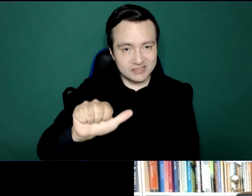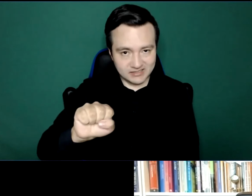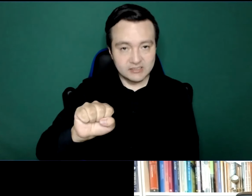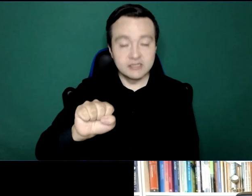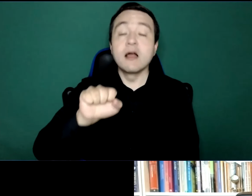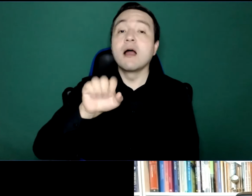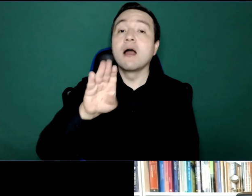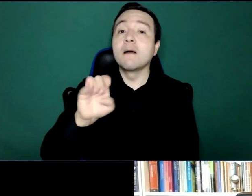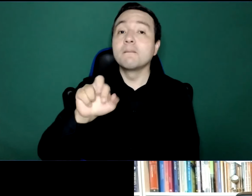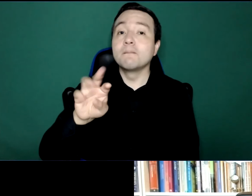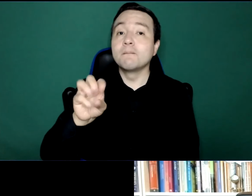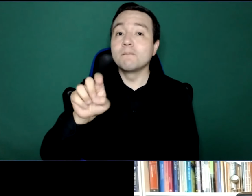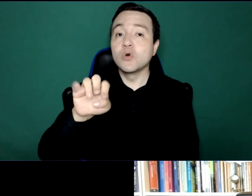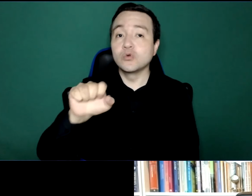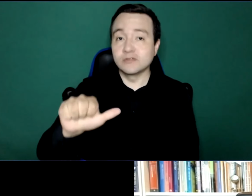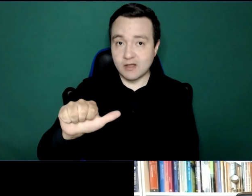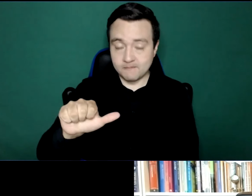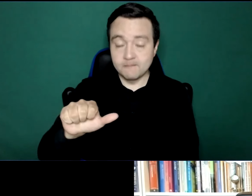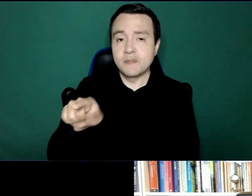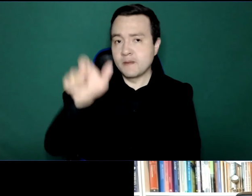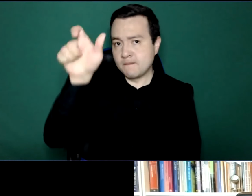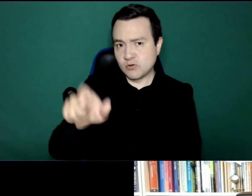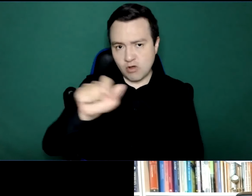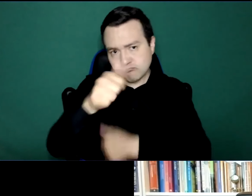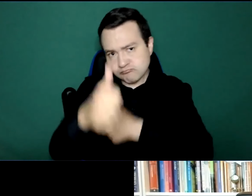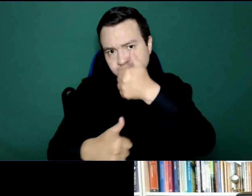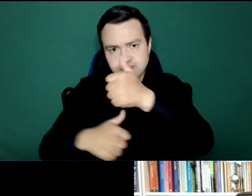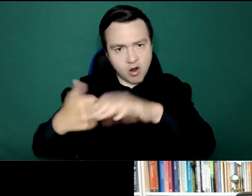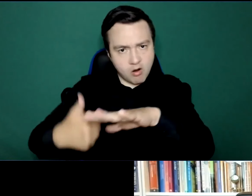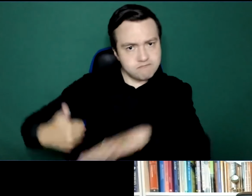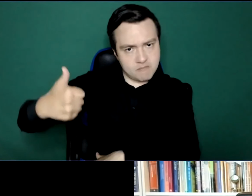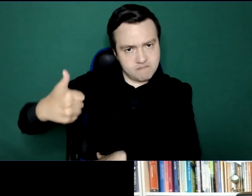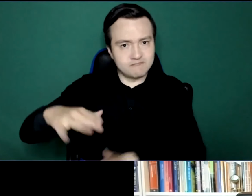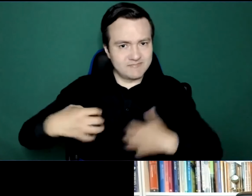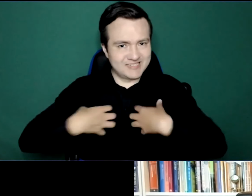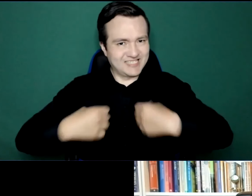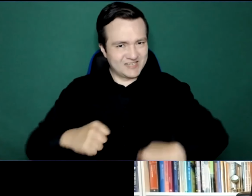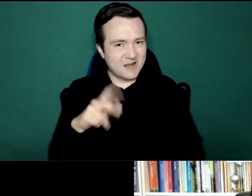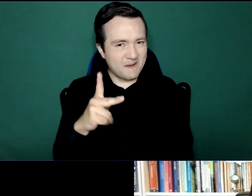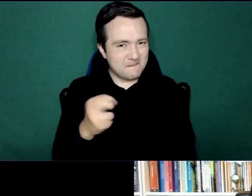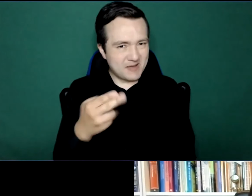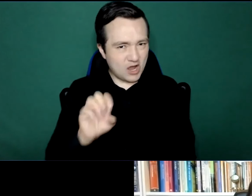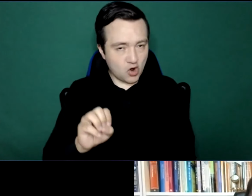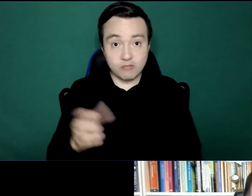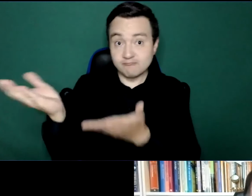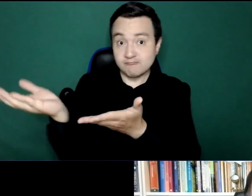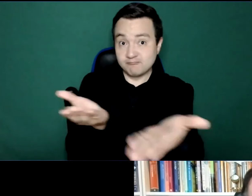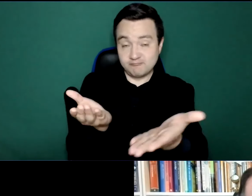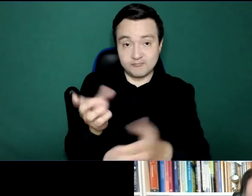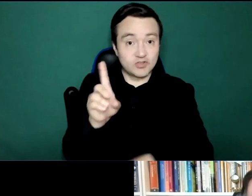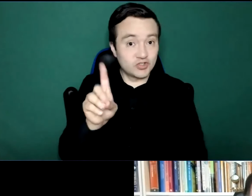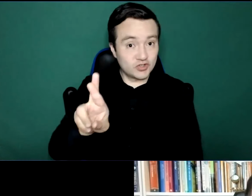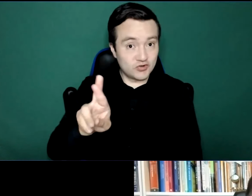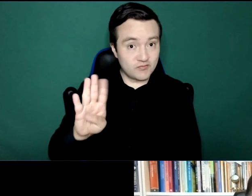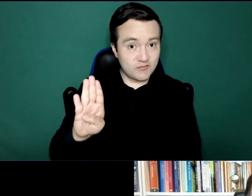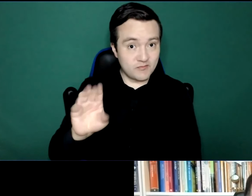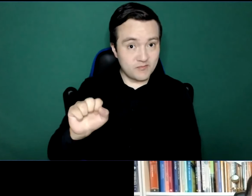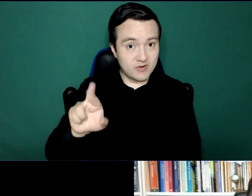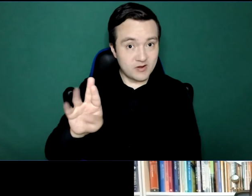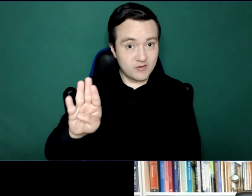I will hand over now to Jarvis for his opening remarks. Dr. Barbosa? Thank you, James. Buenos